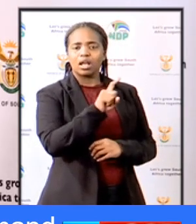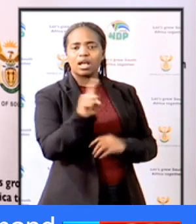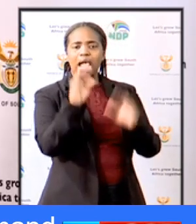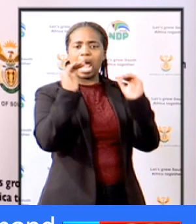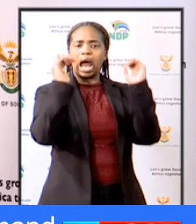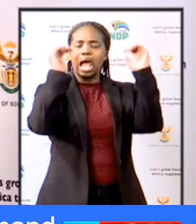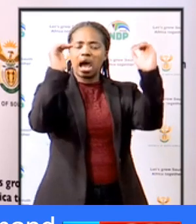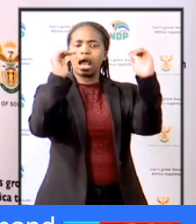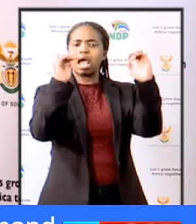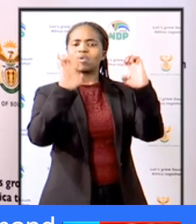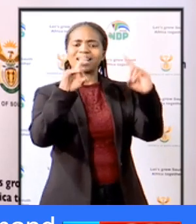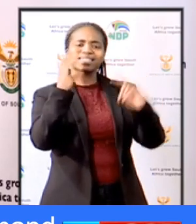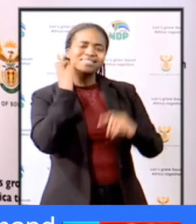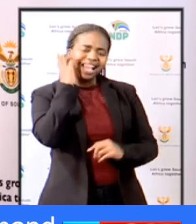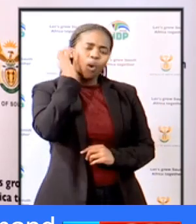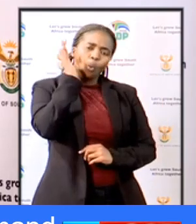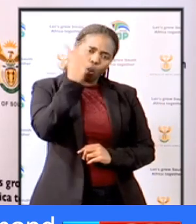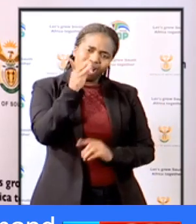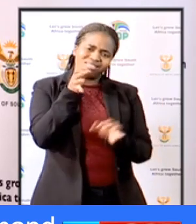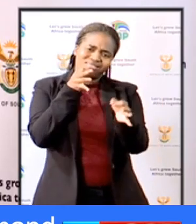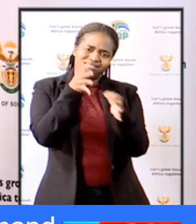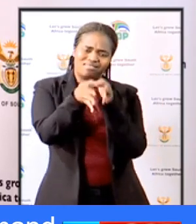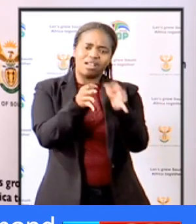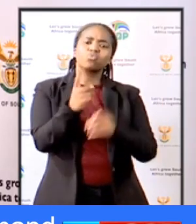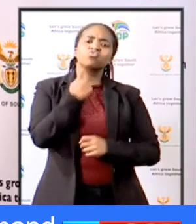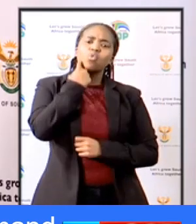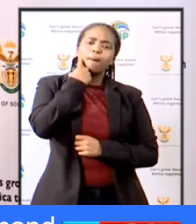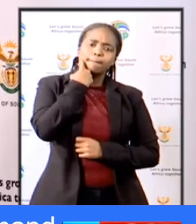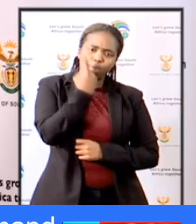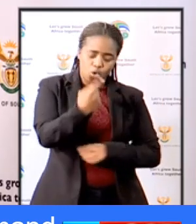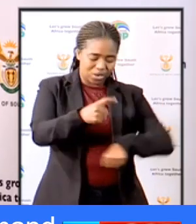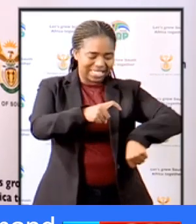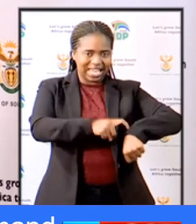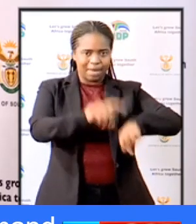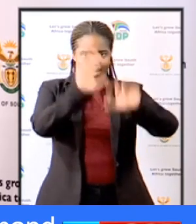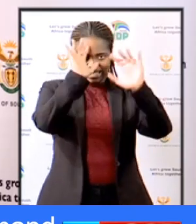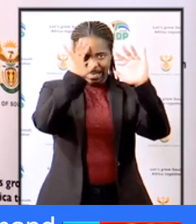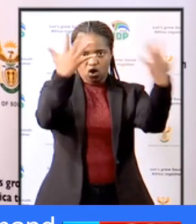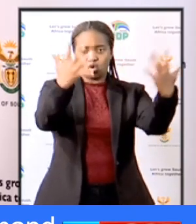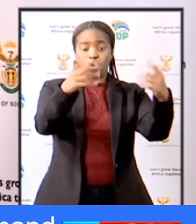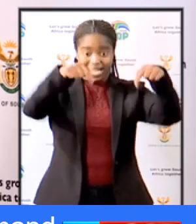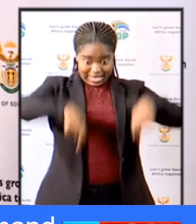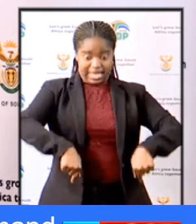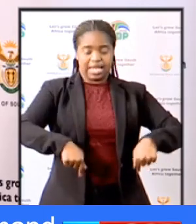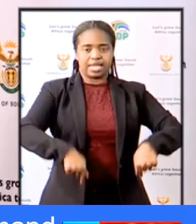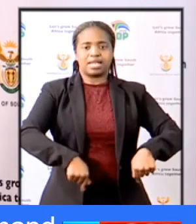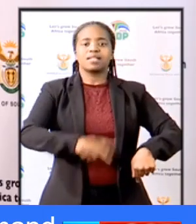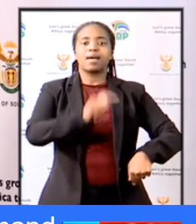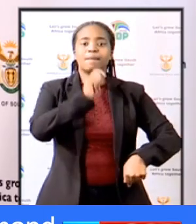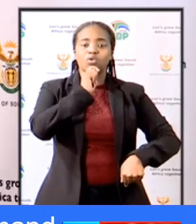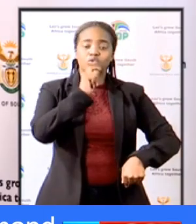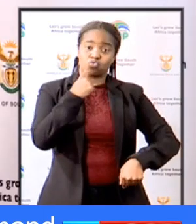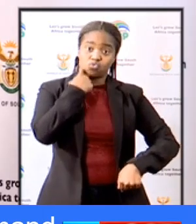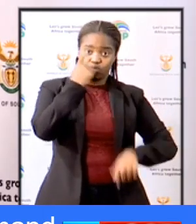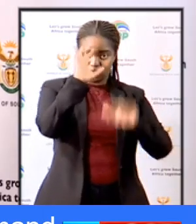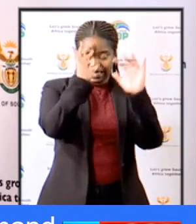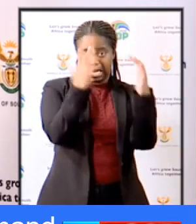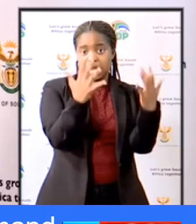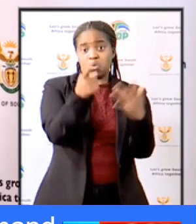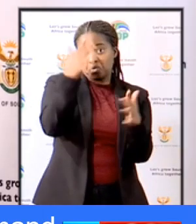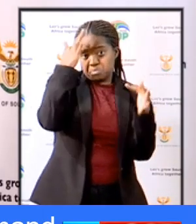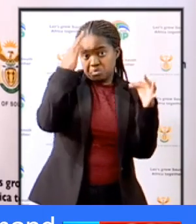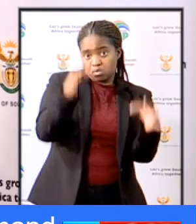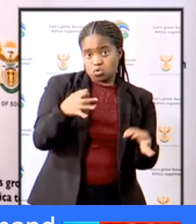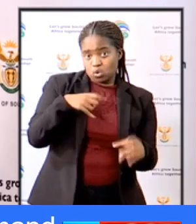Higher Education. That will happen tomorrow at 10 o'clock right here. Now, it will be up to you whether you want